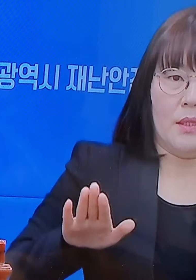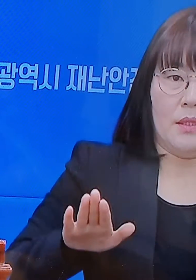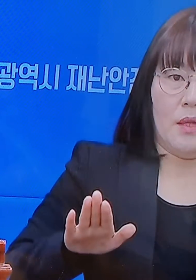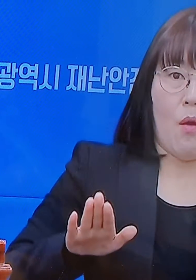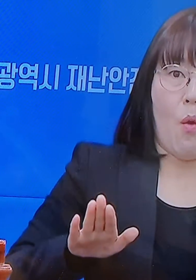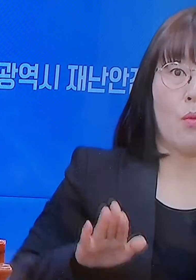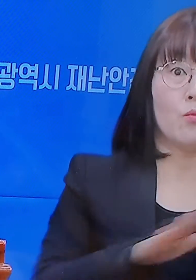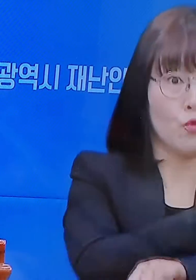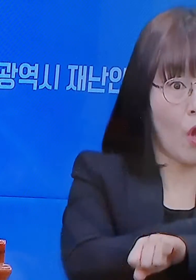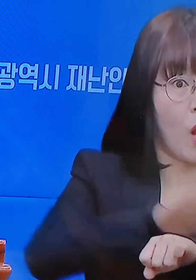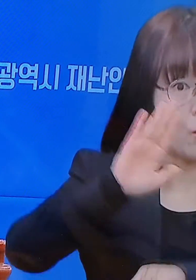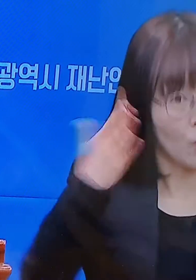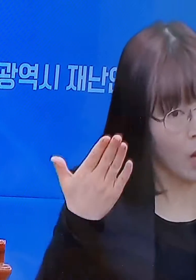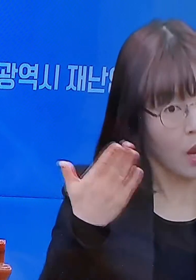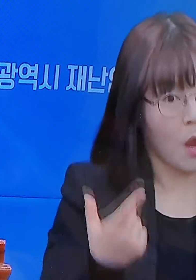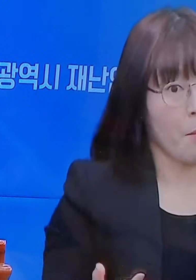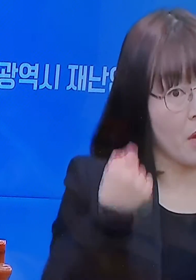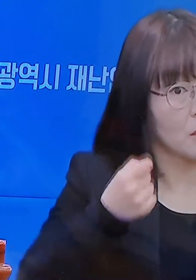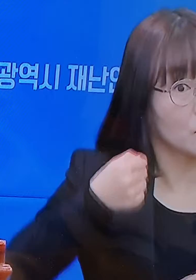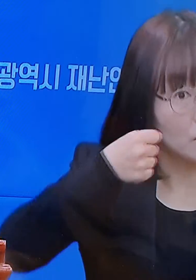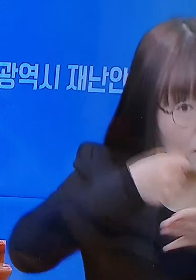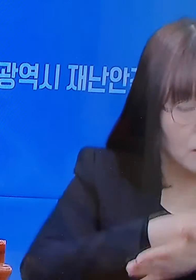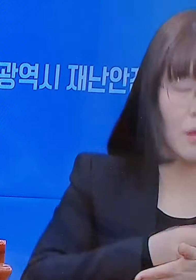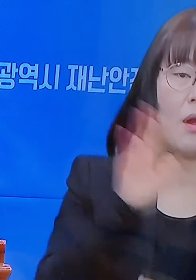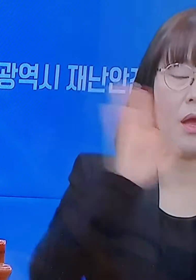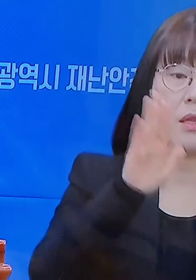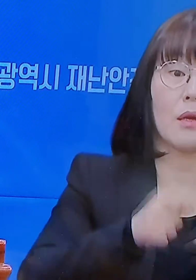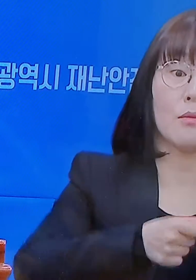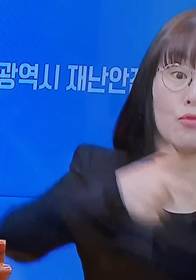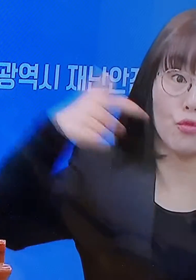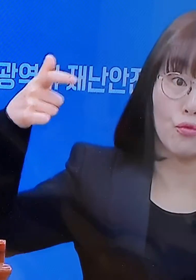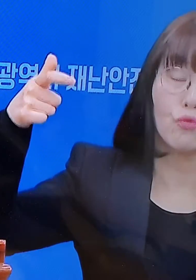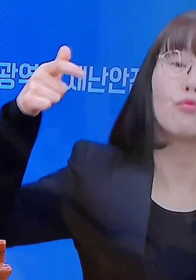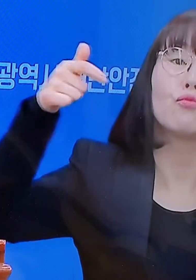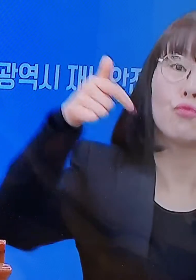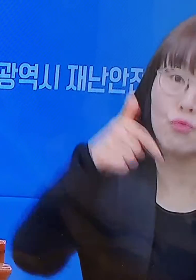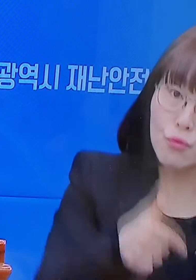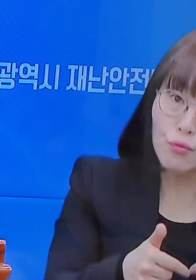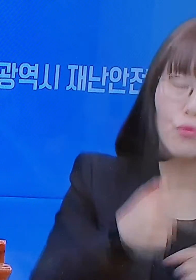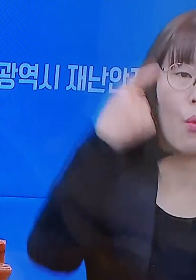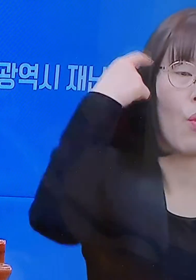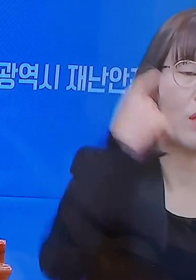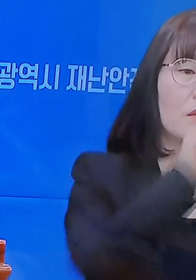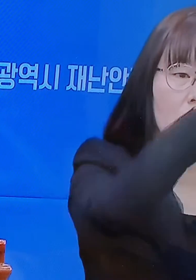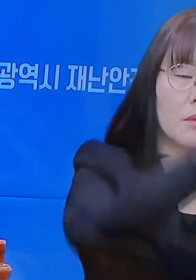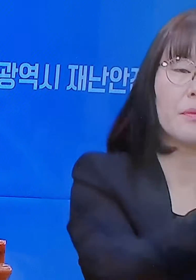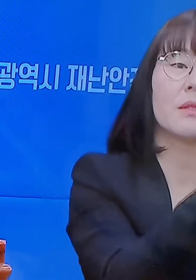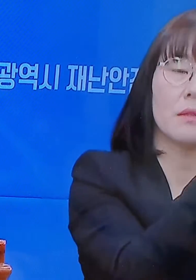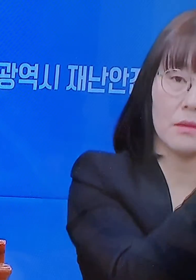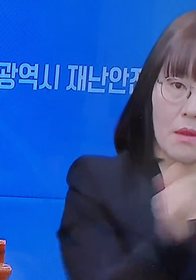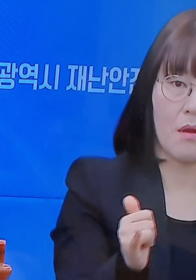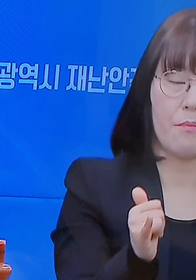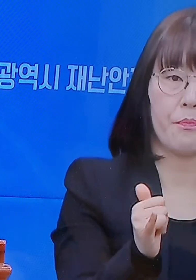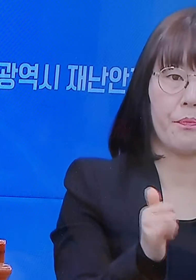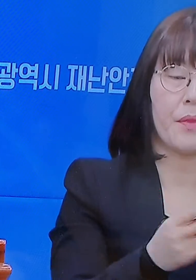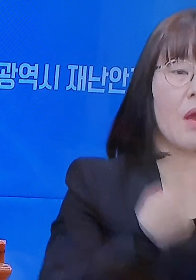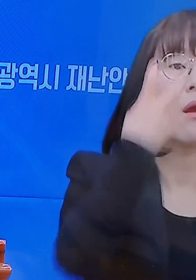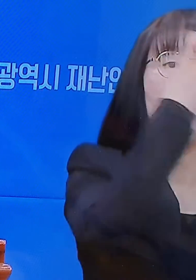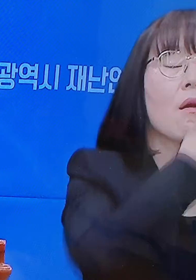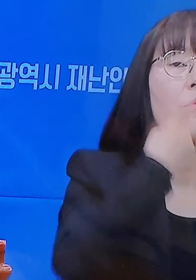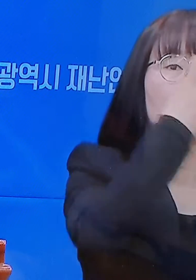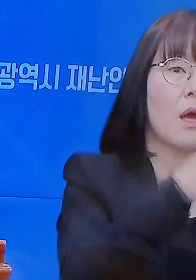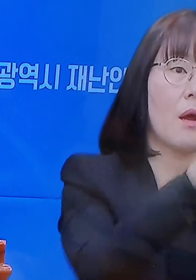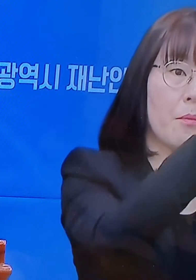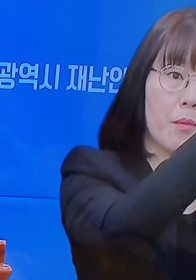There are variations in body temperature between individuals, and even in the same individual, the body temperature changes according